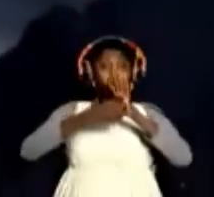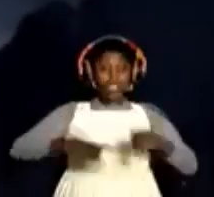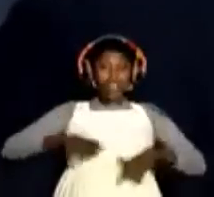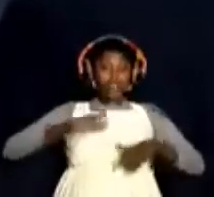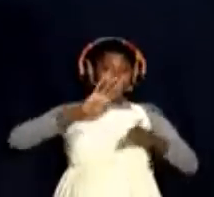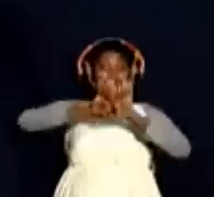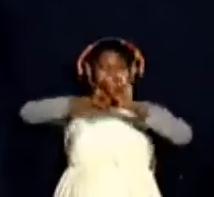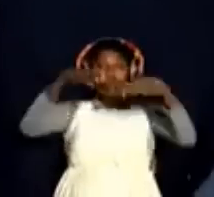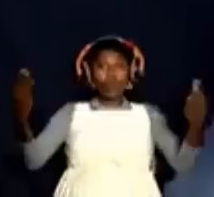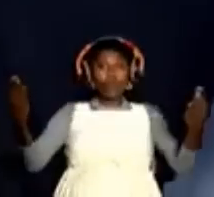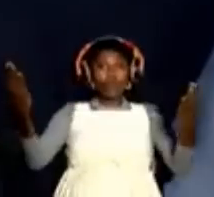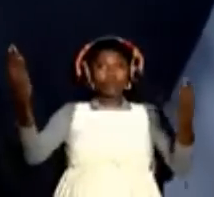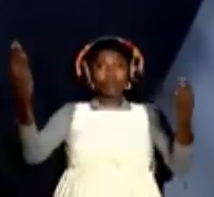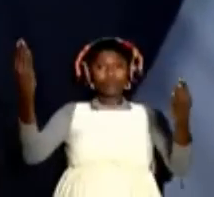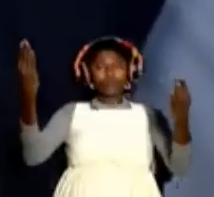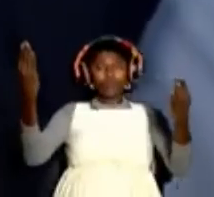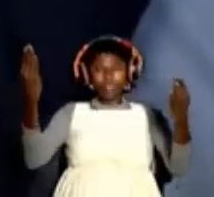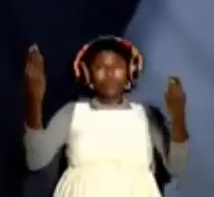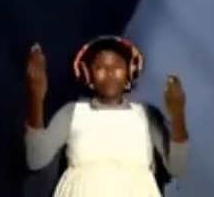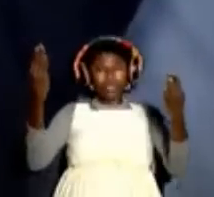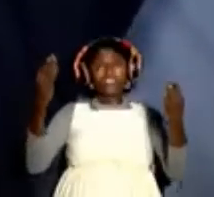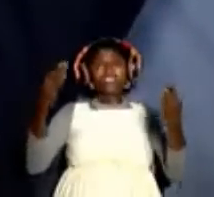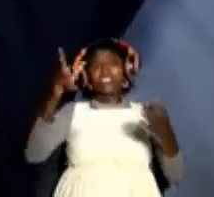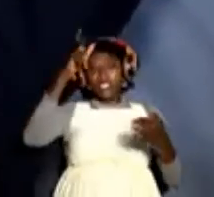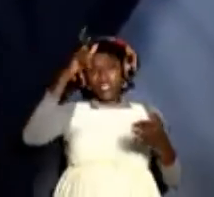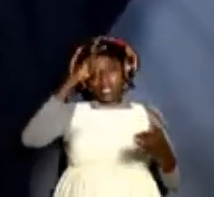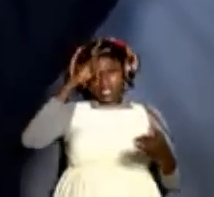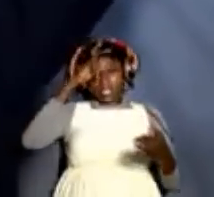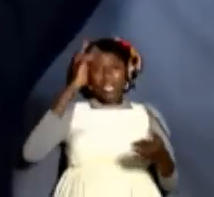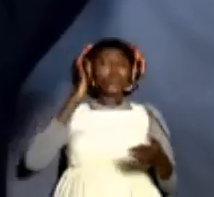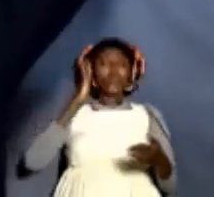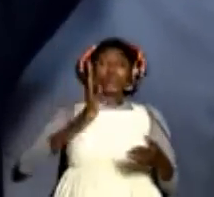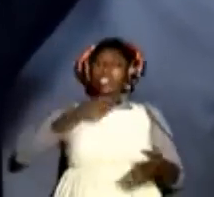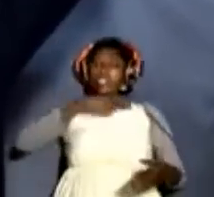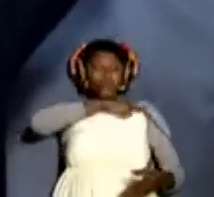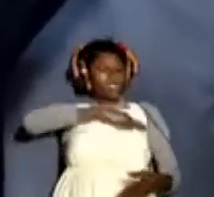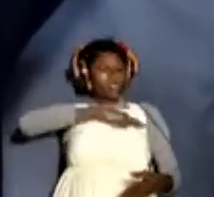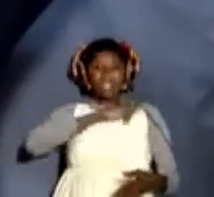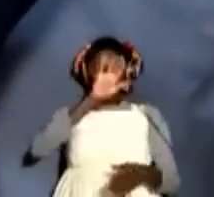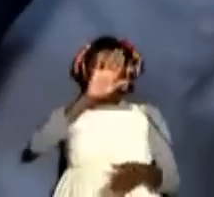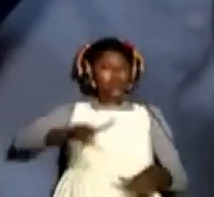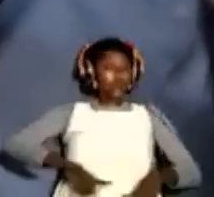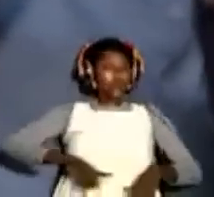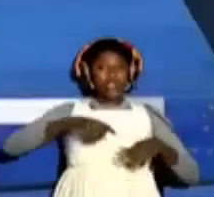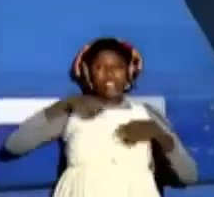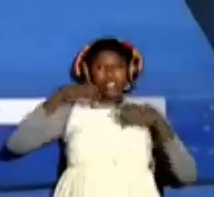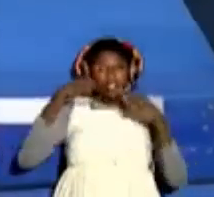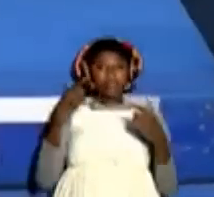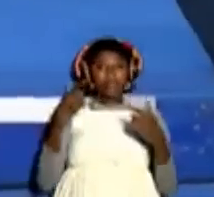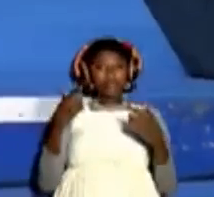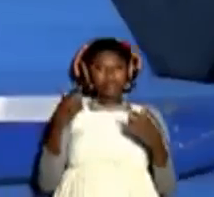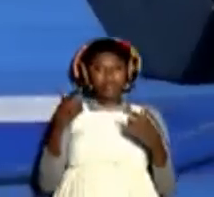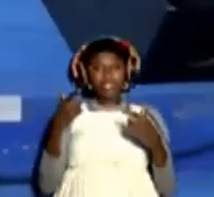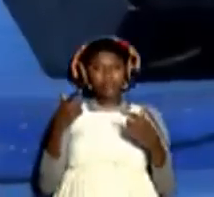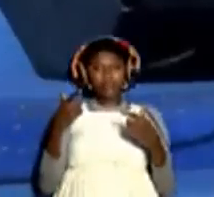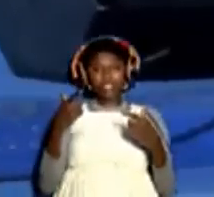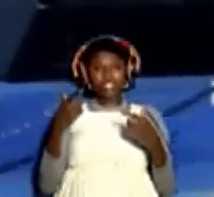tonight. Amen. Satan will regret over your life in the name of Jesus.